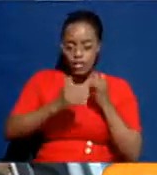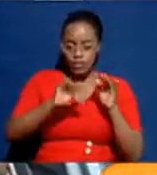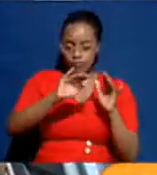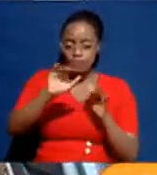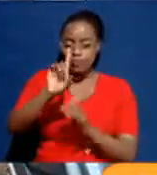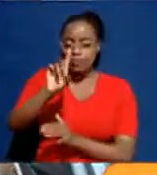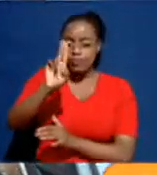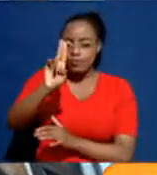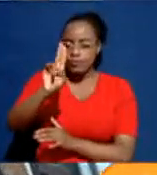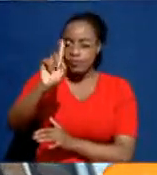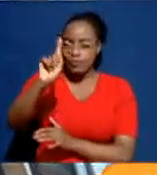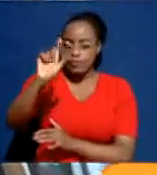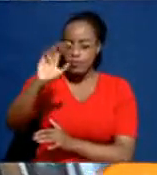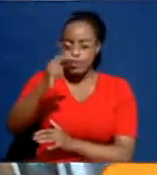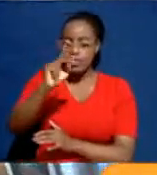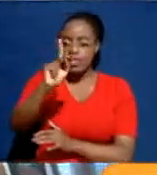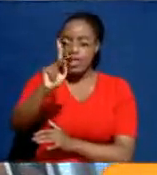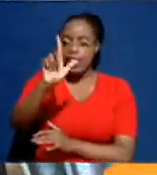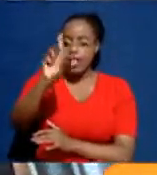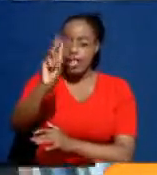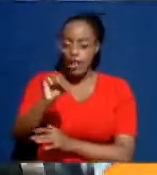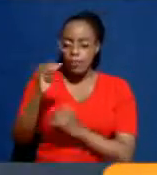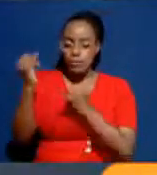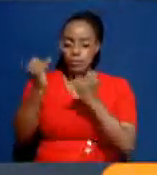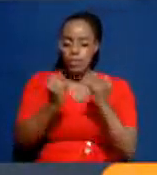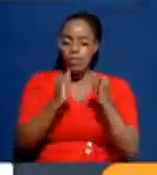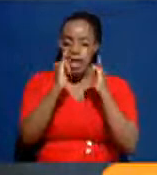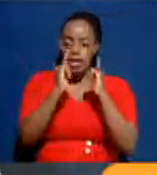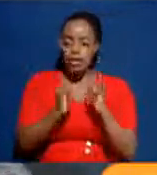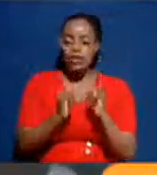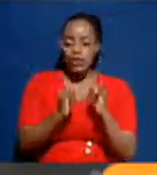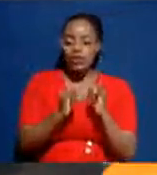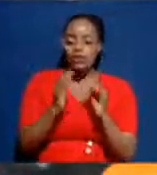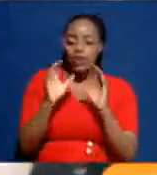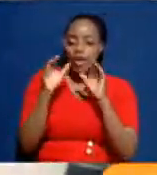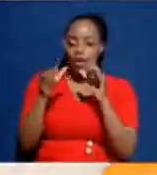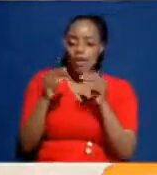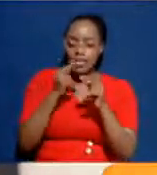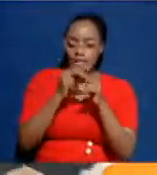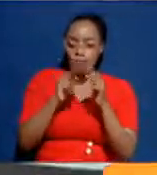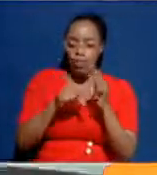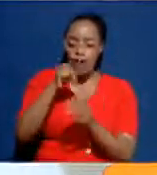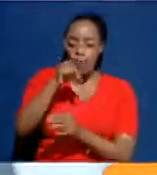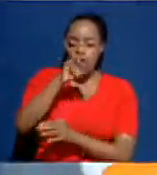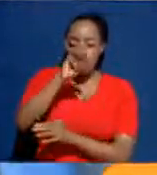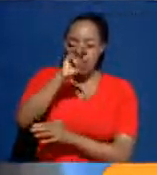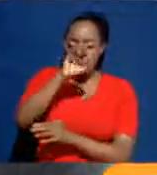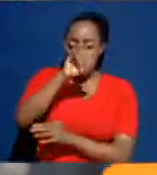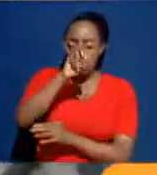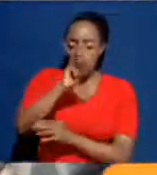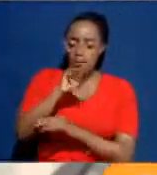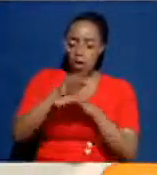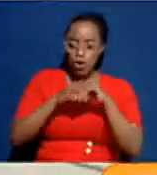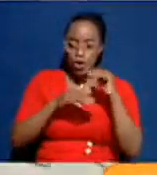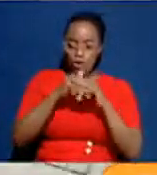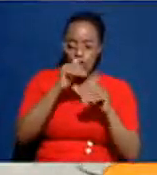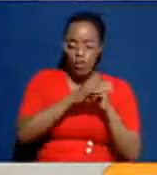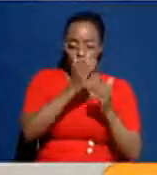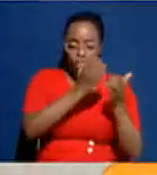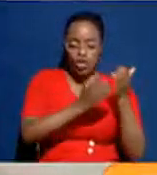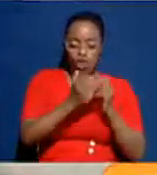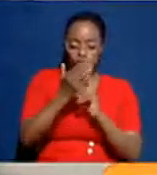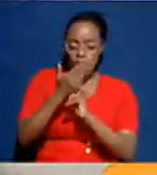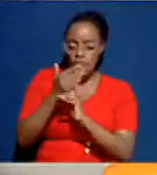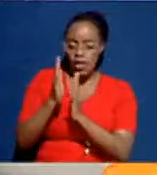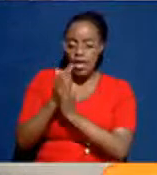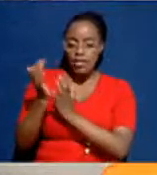Dutch national carrier KLM has introduced a new cabin class dubbed Premium Comfort in between the economy class